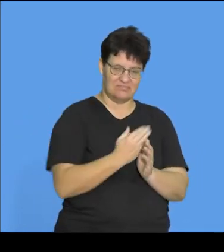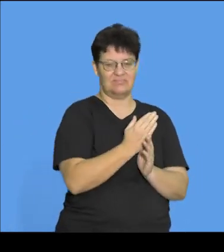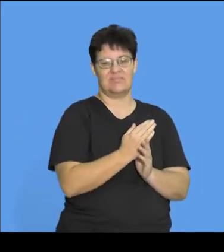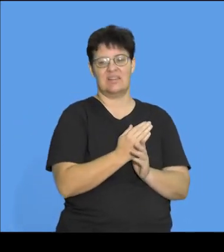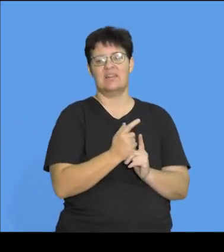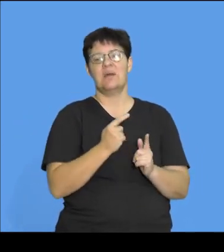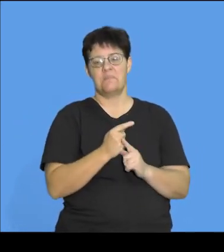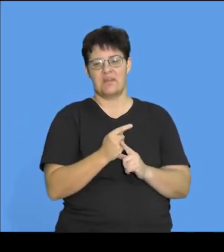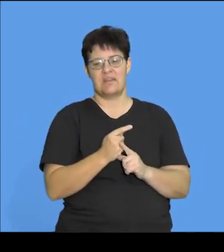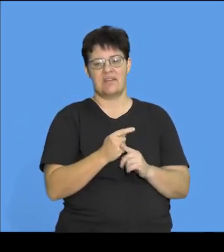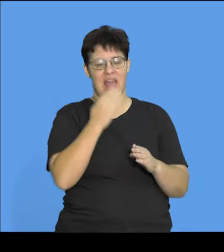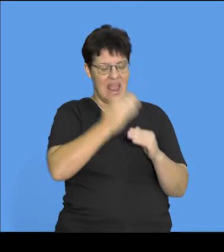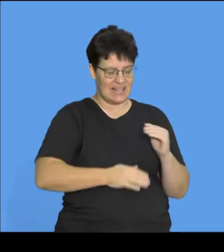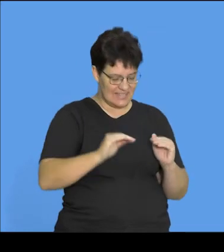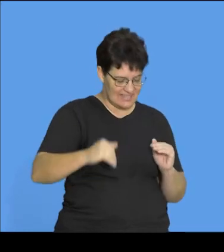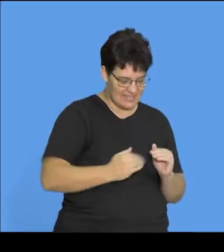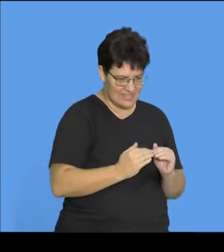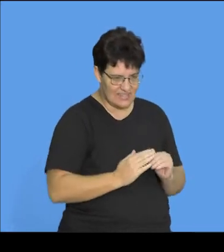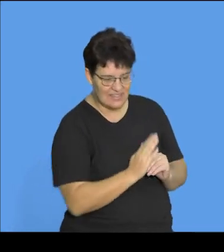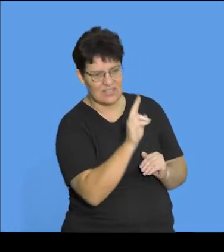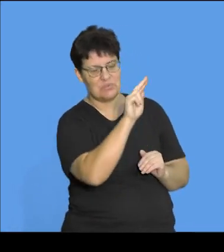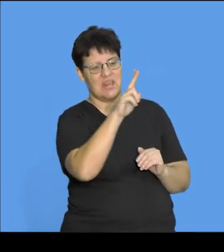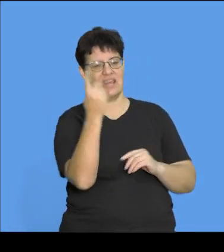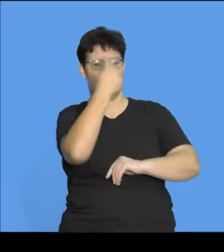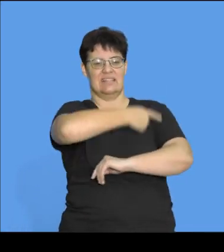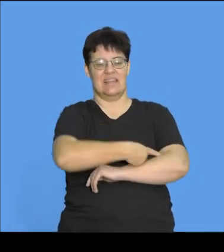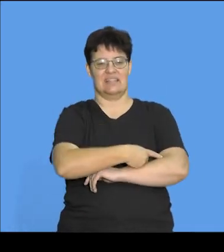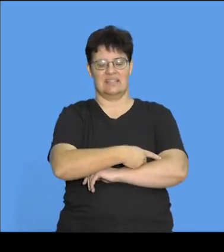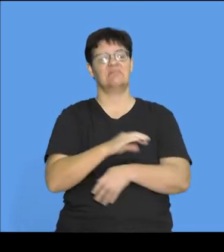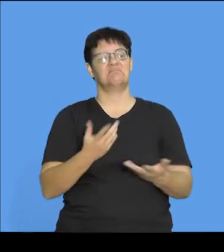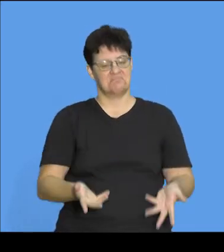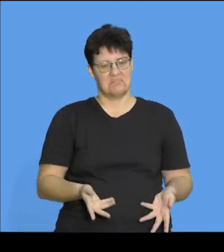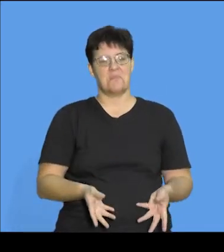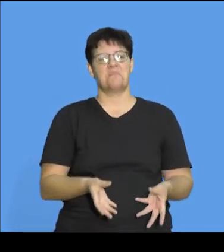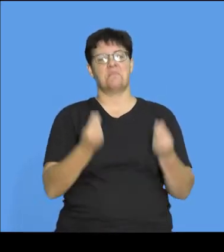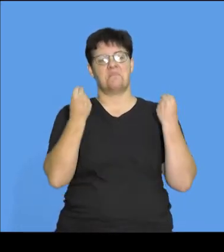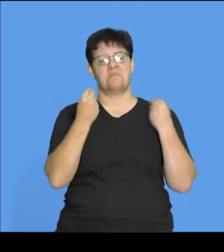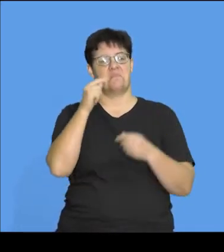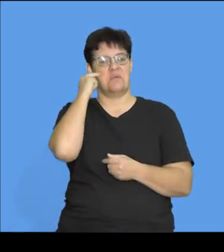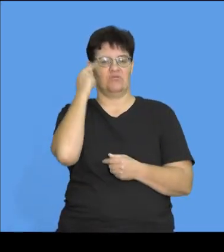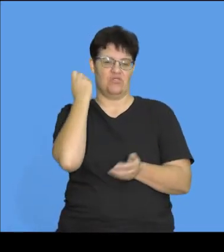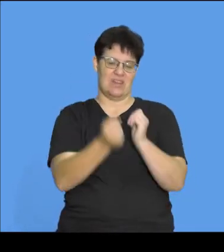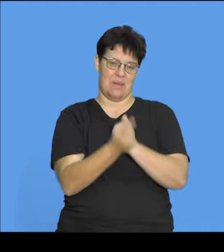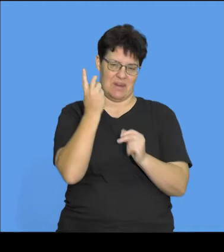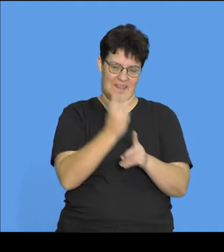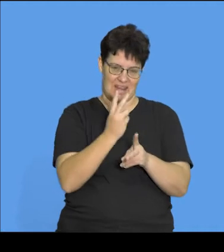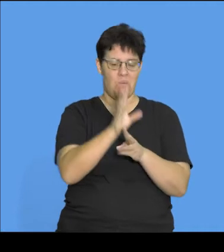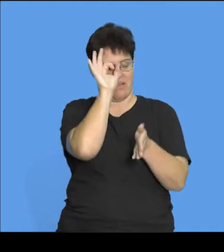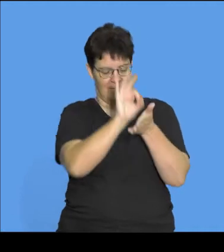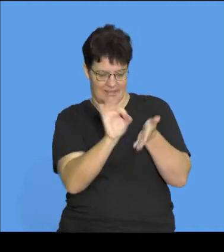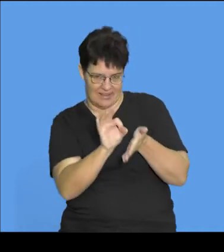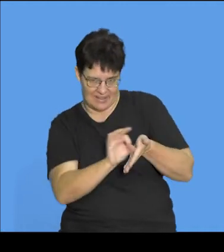that next 28 days cycle, we find the beginning of menstruation, which marks the beginning of a